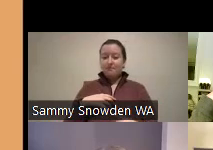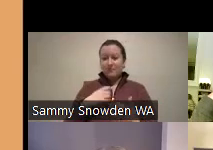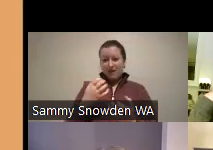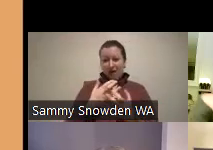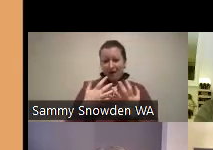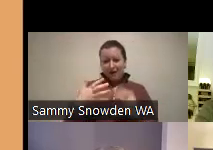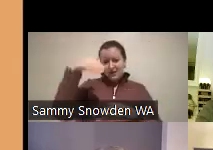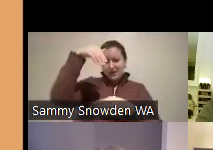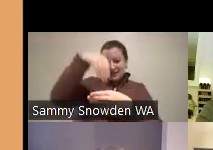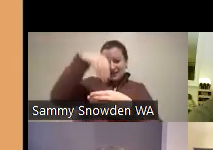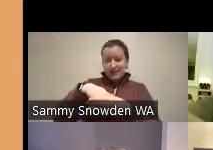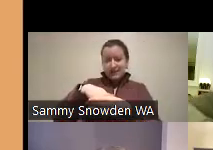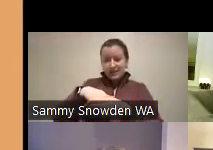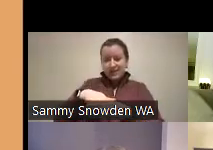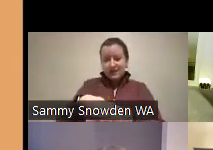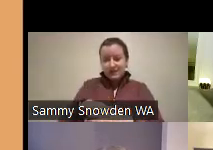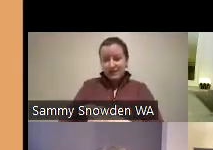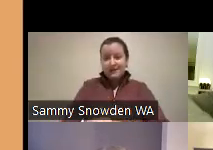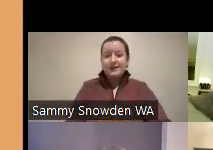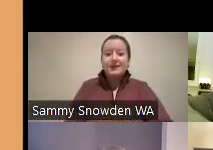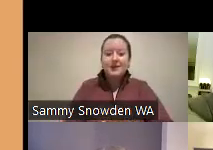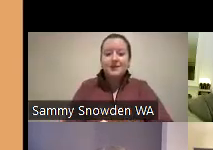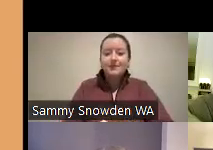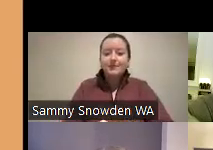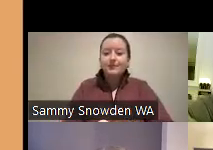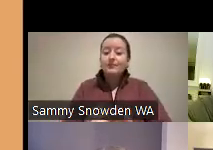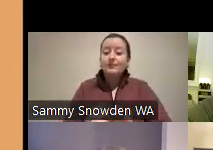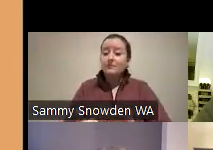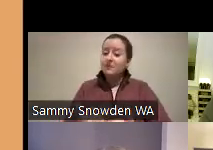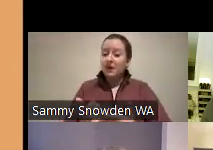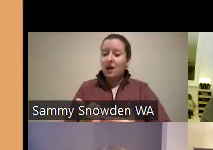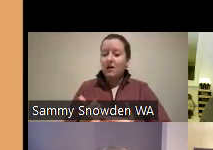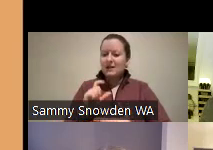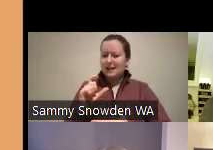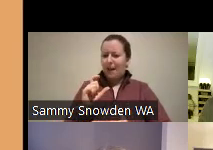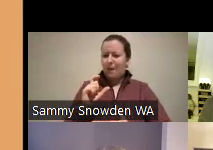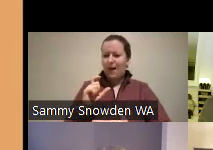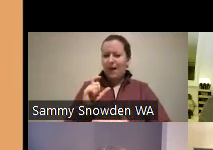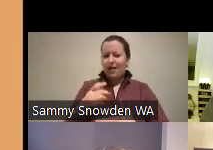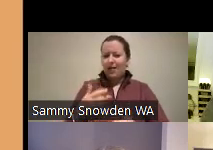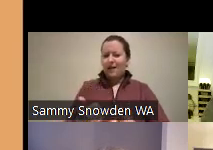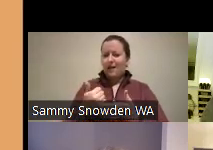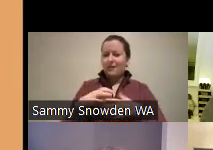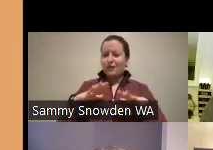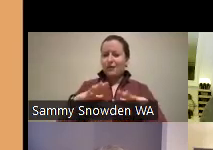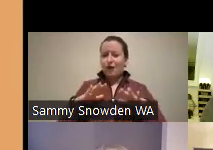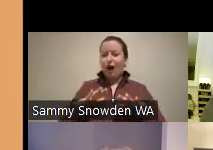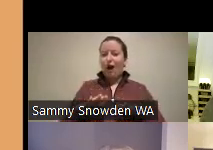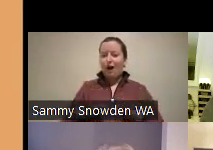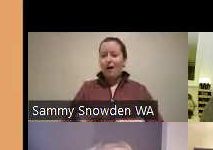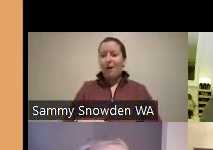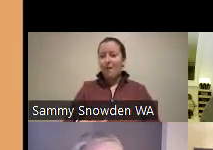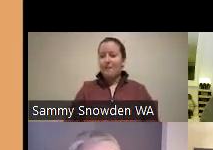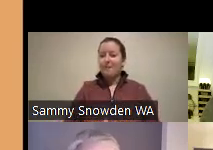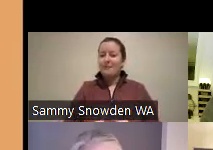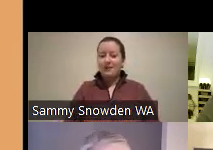really soothing and helping us stay calm. I find that this blend really in these supplements really